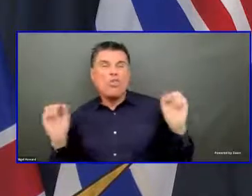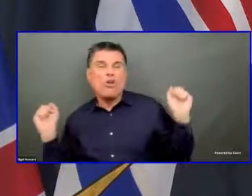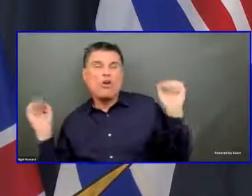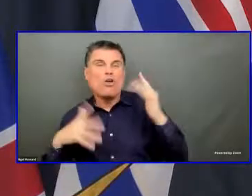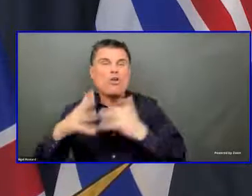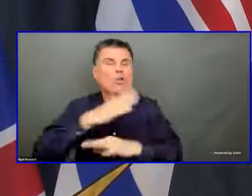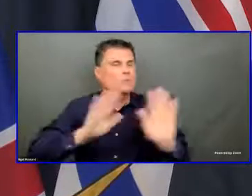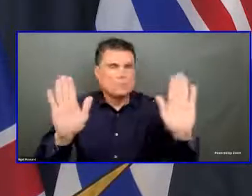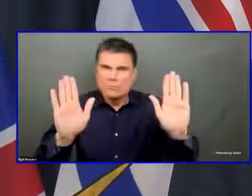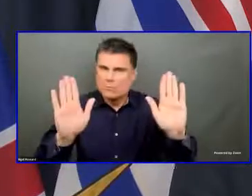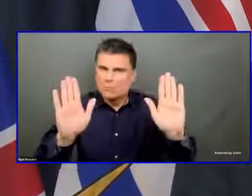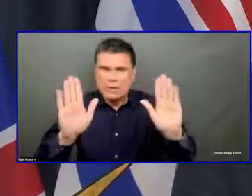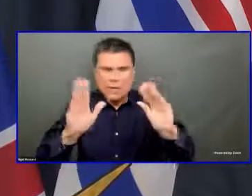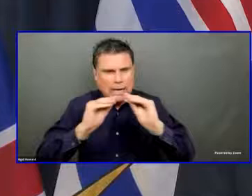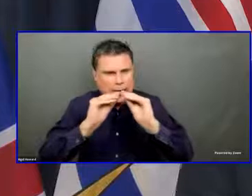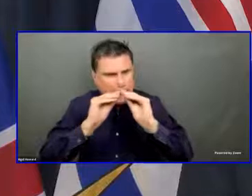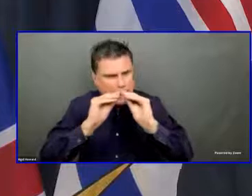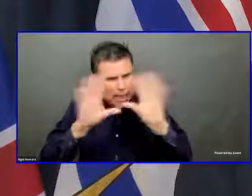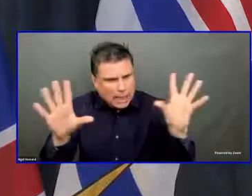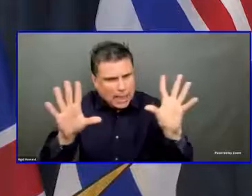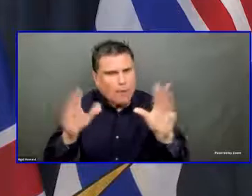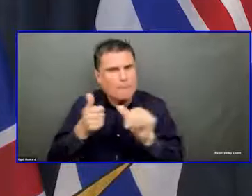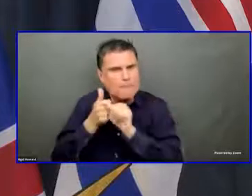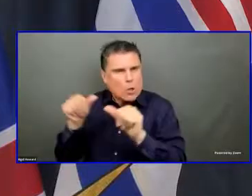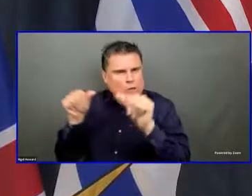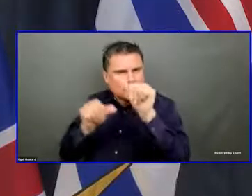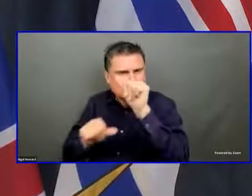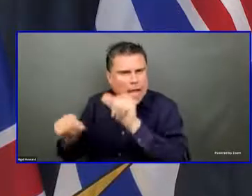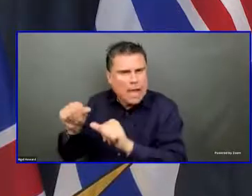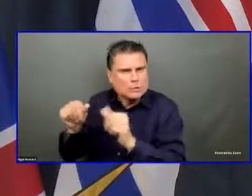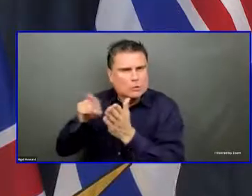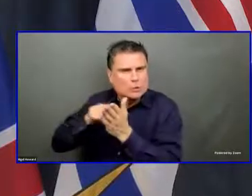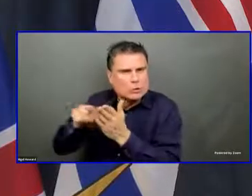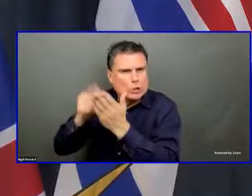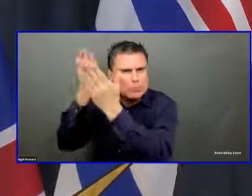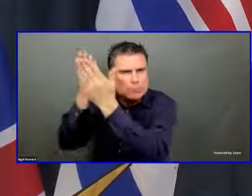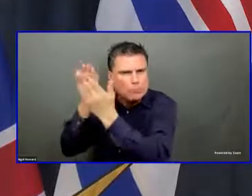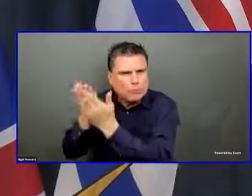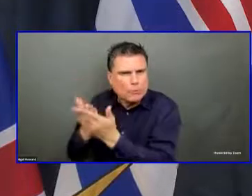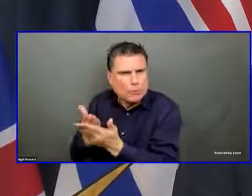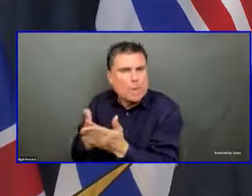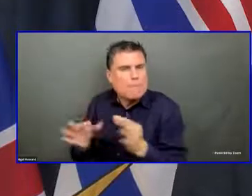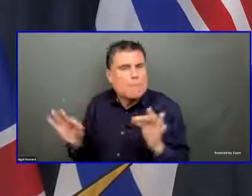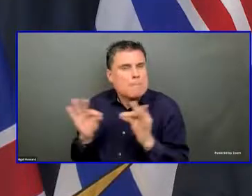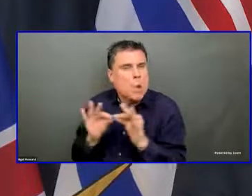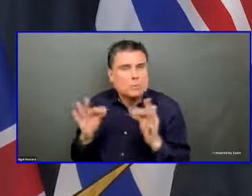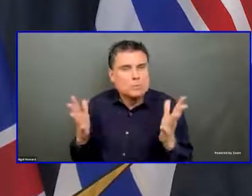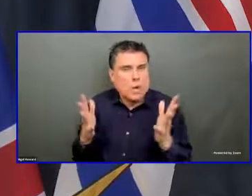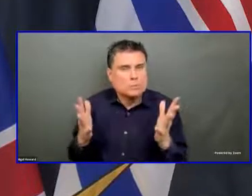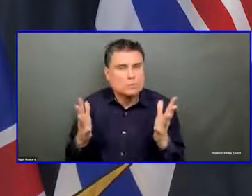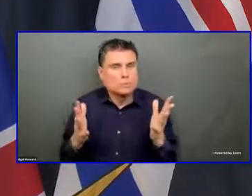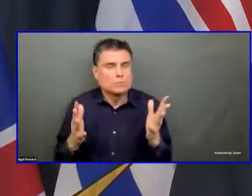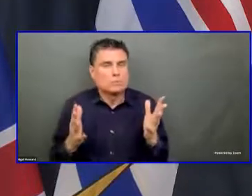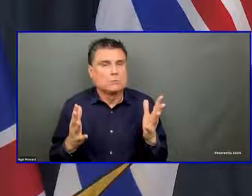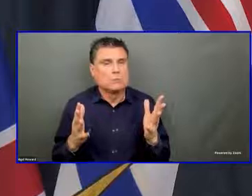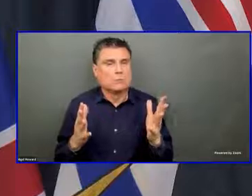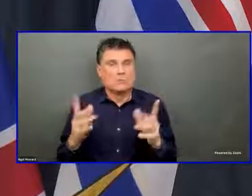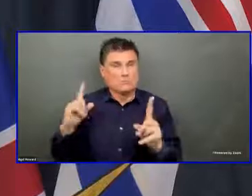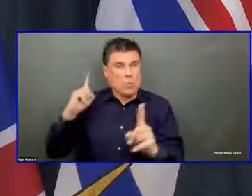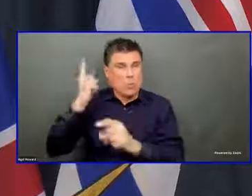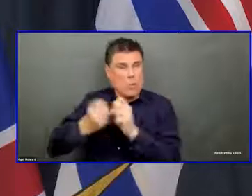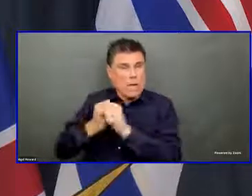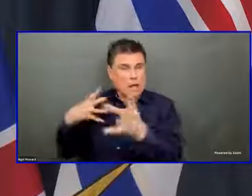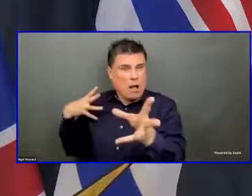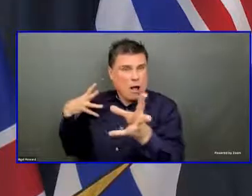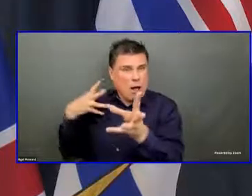Dr. Henry. We must continue to use the skills we've been taught, especially as we modify our routines in adapting to guidelines and